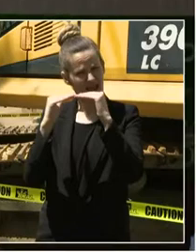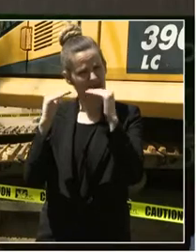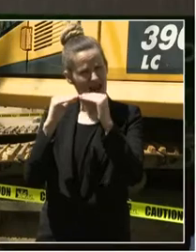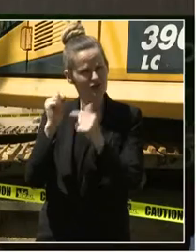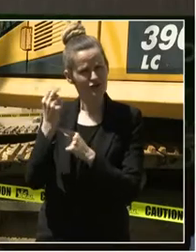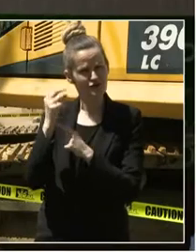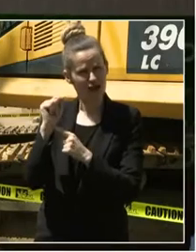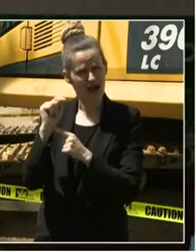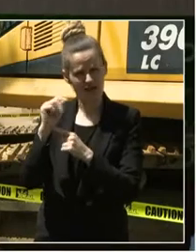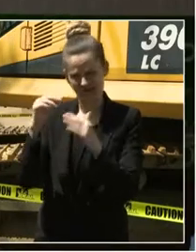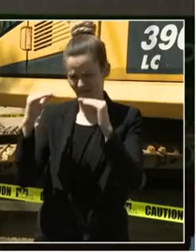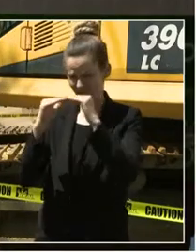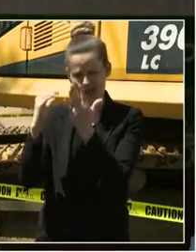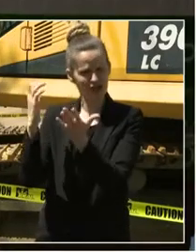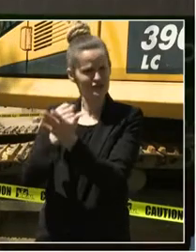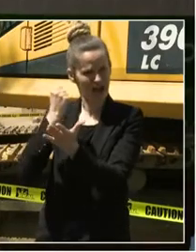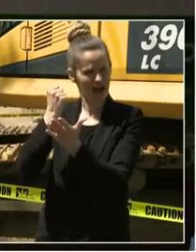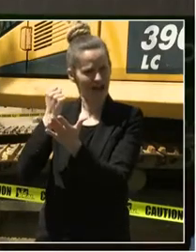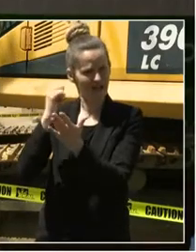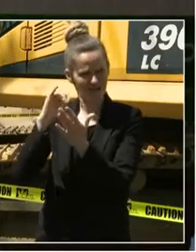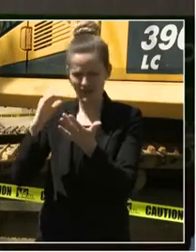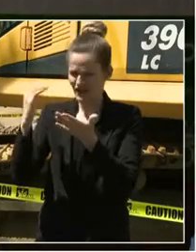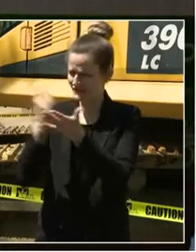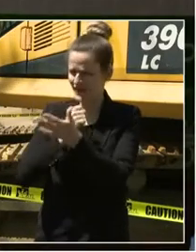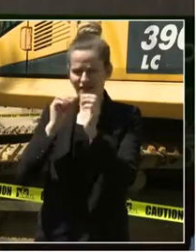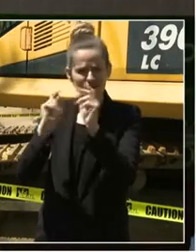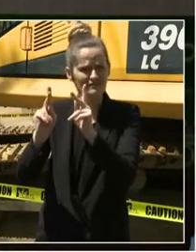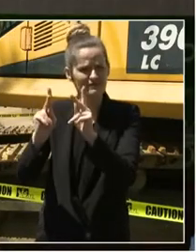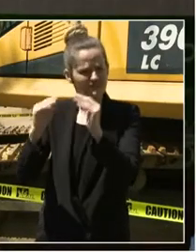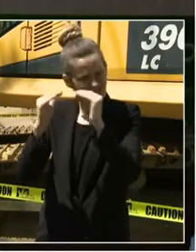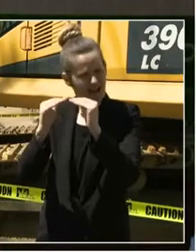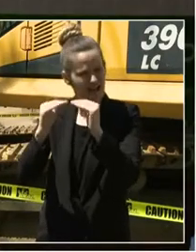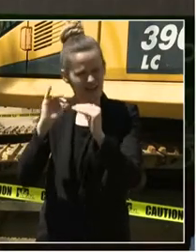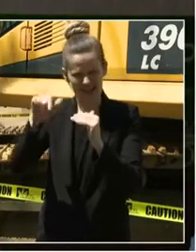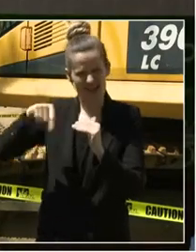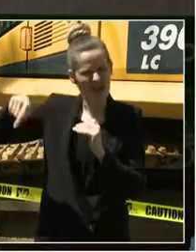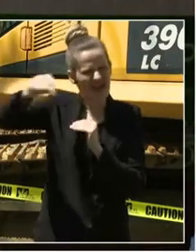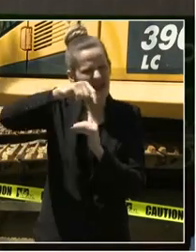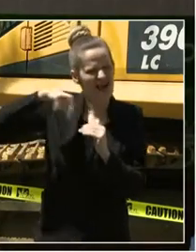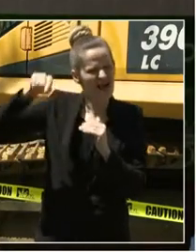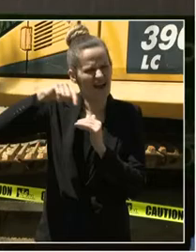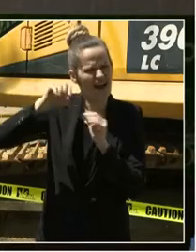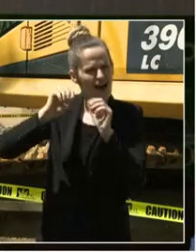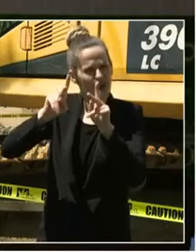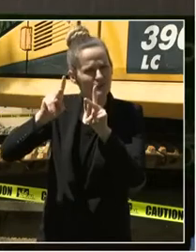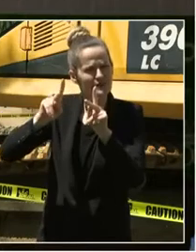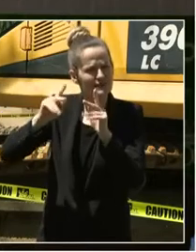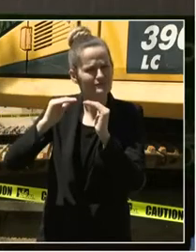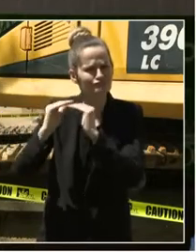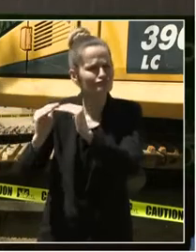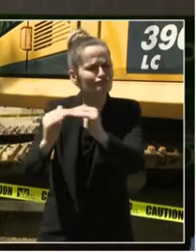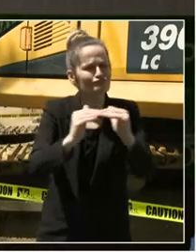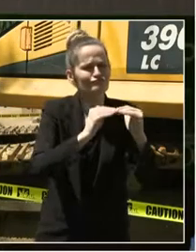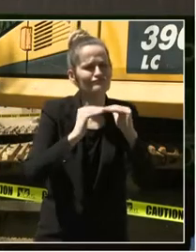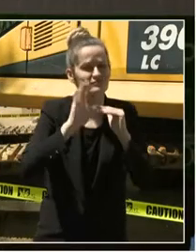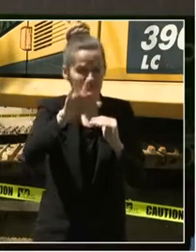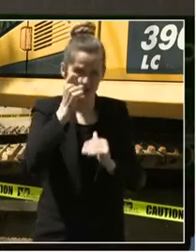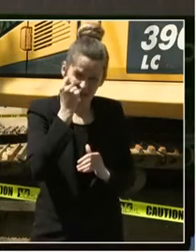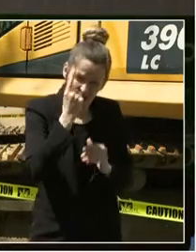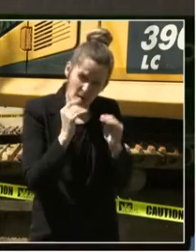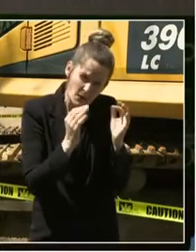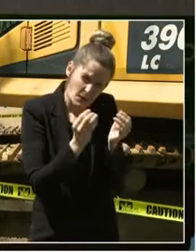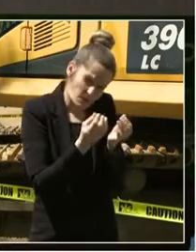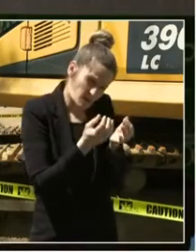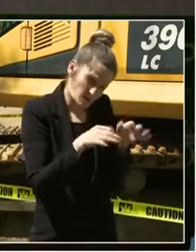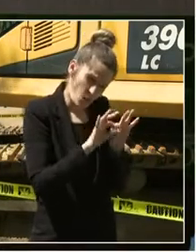We are also adding, lest we forget, our seasoned citizens, 300 new